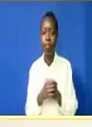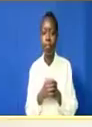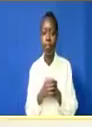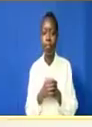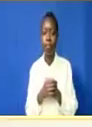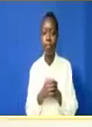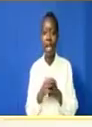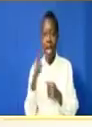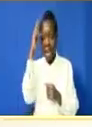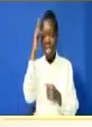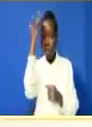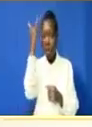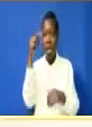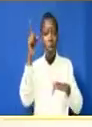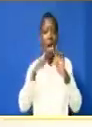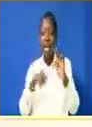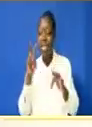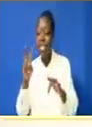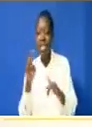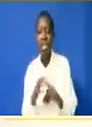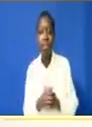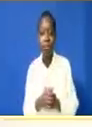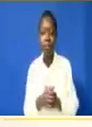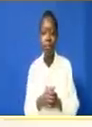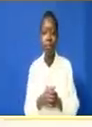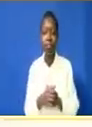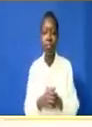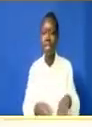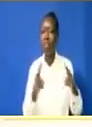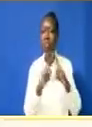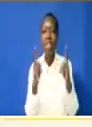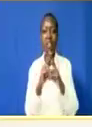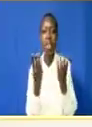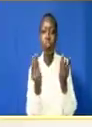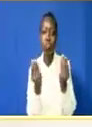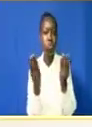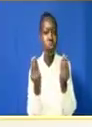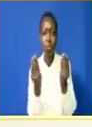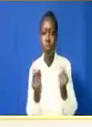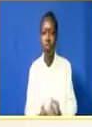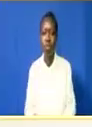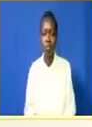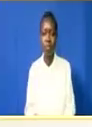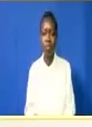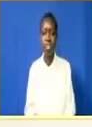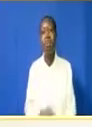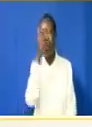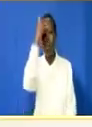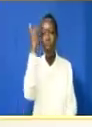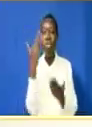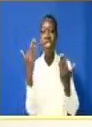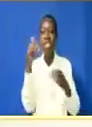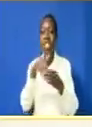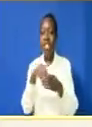Mm. It's very smooth. It's yes. just like something that has, just something flat. Mm. You see it? Yes. Good. So we have said it